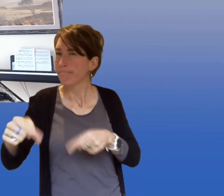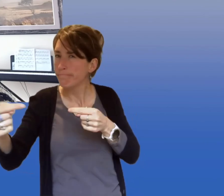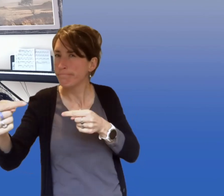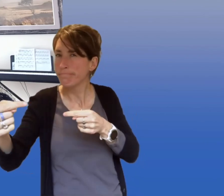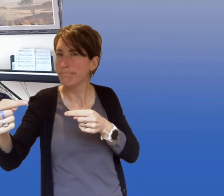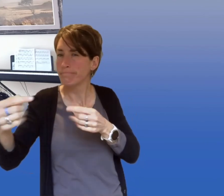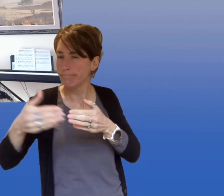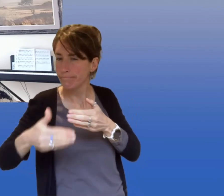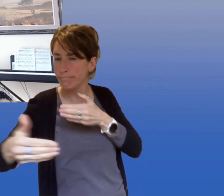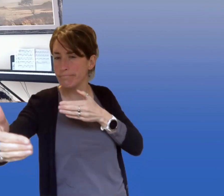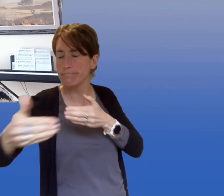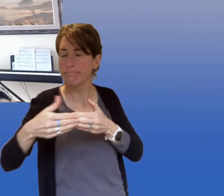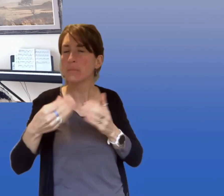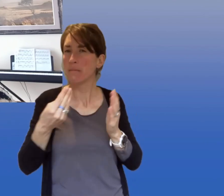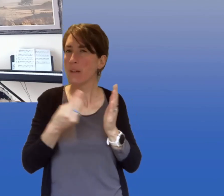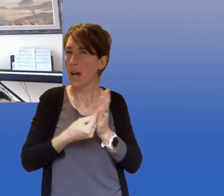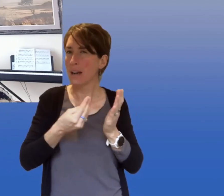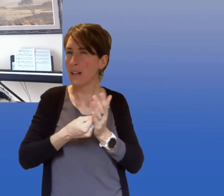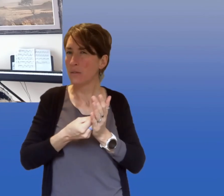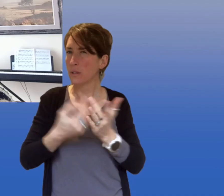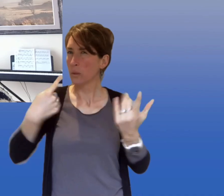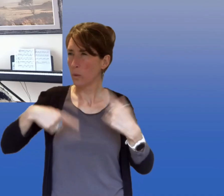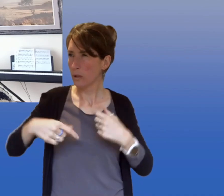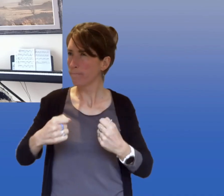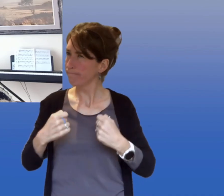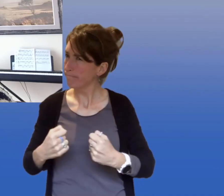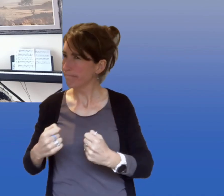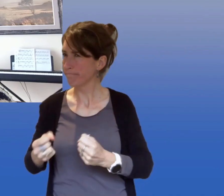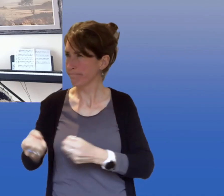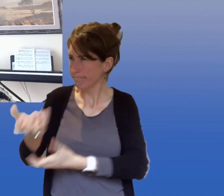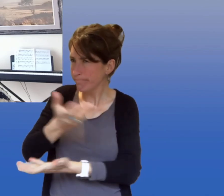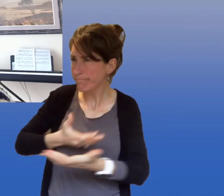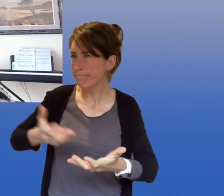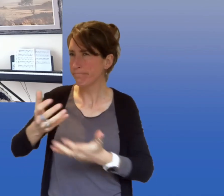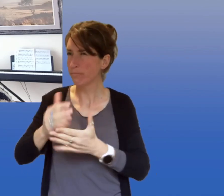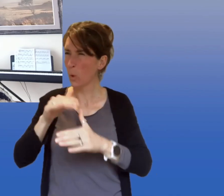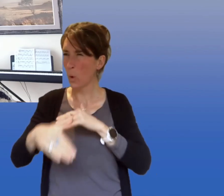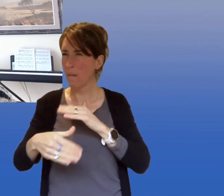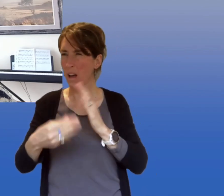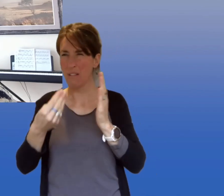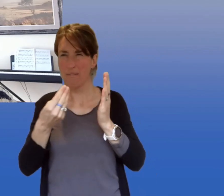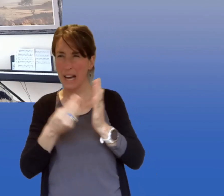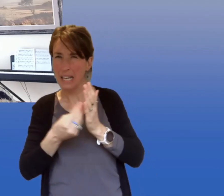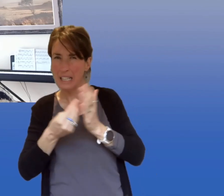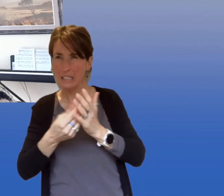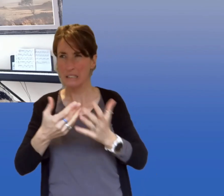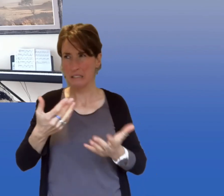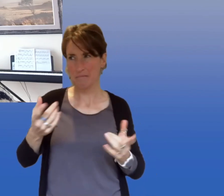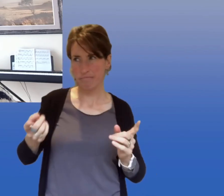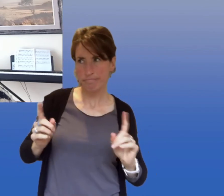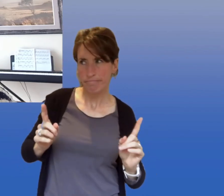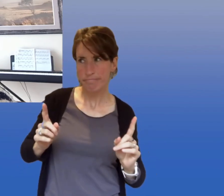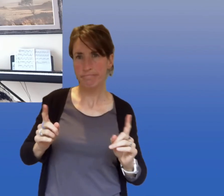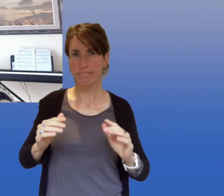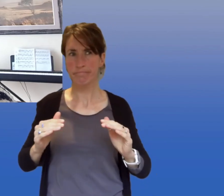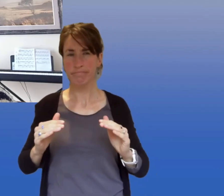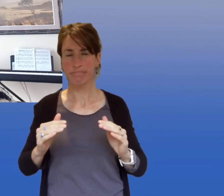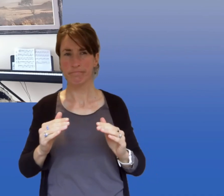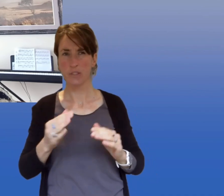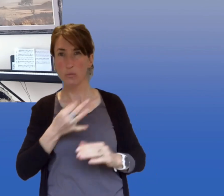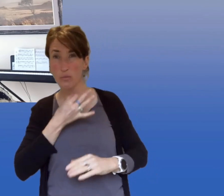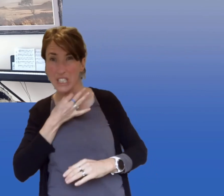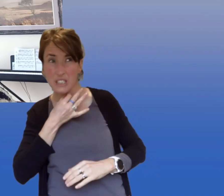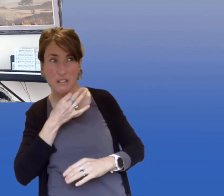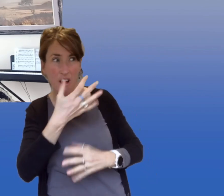very challenging financial position, so we had a robust conversation about that, about the risks that